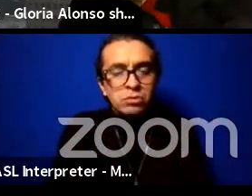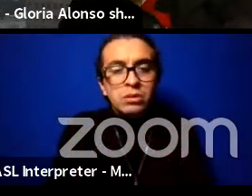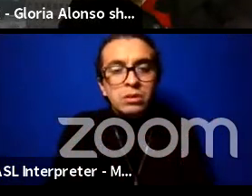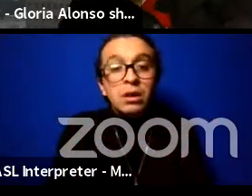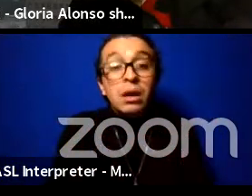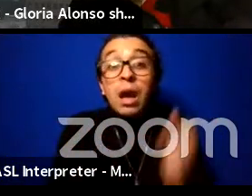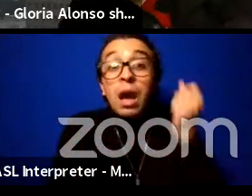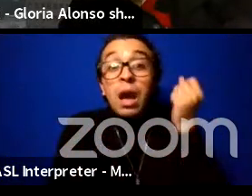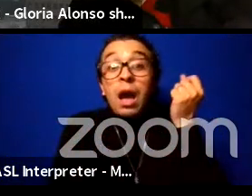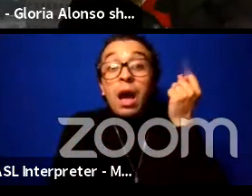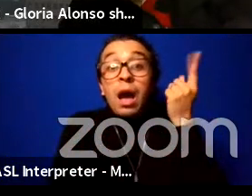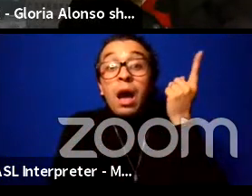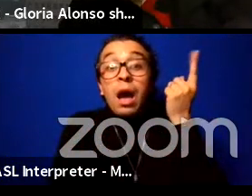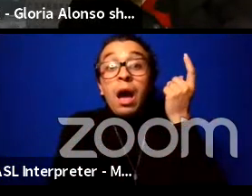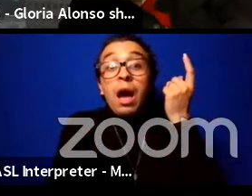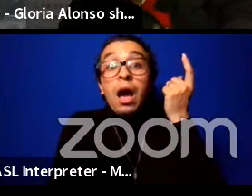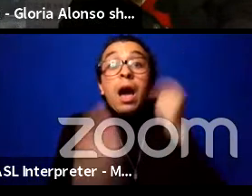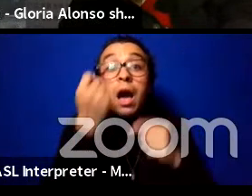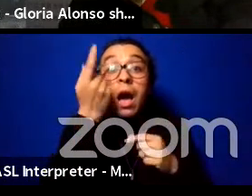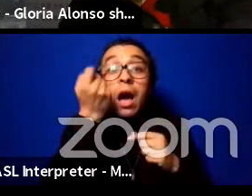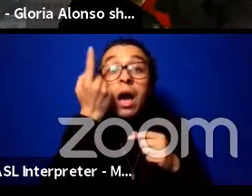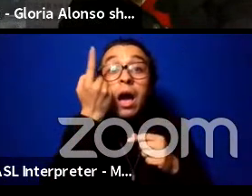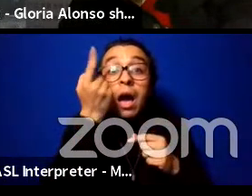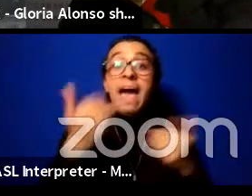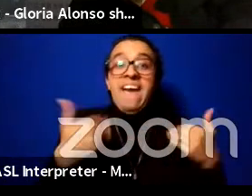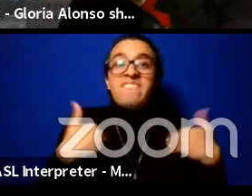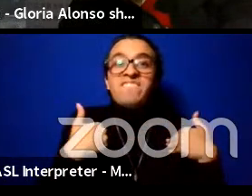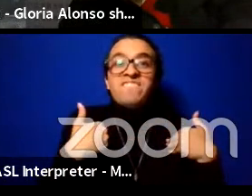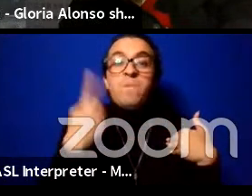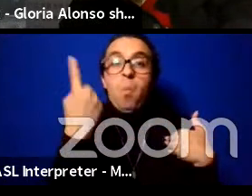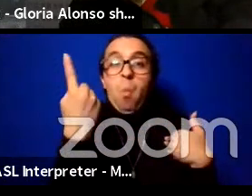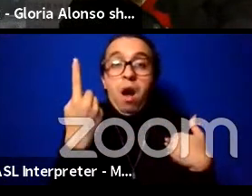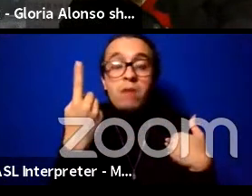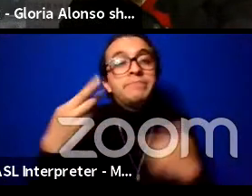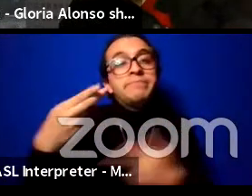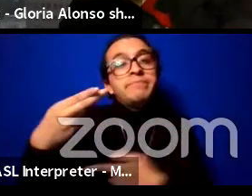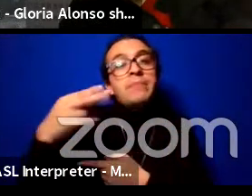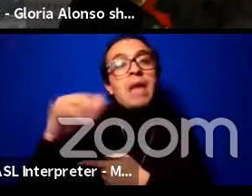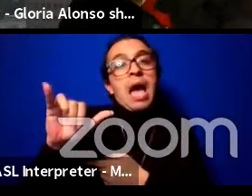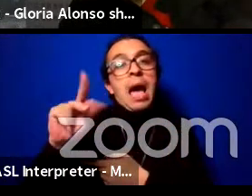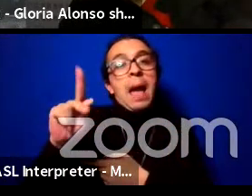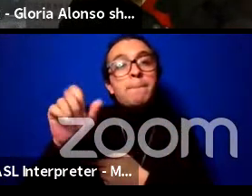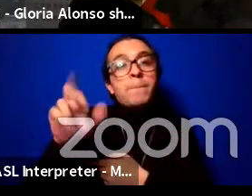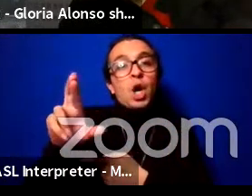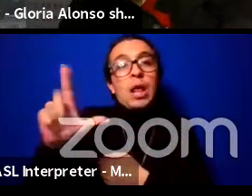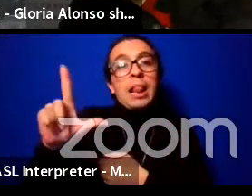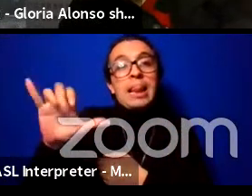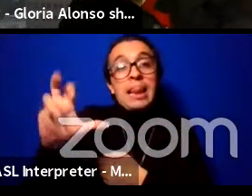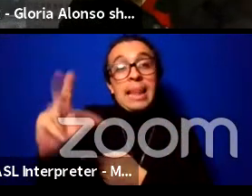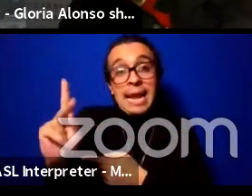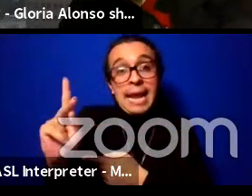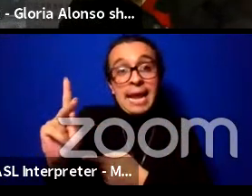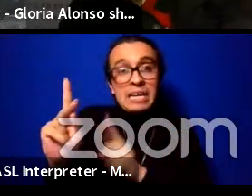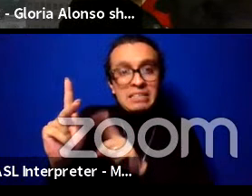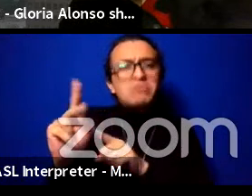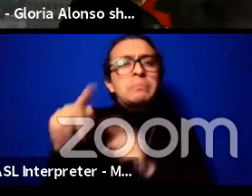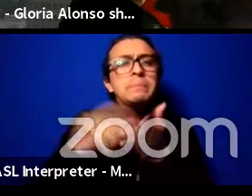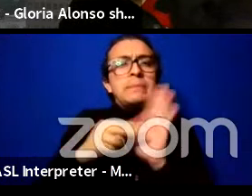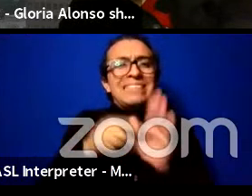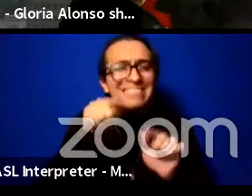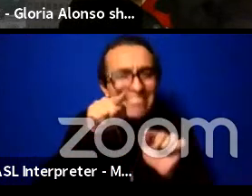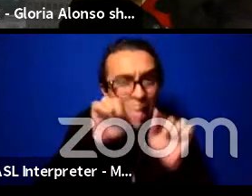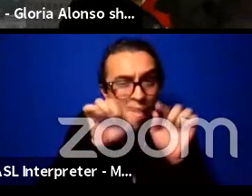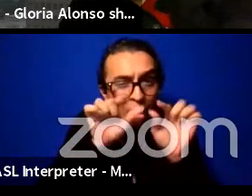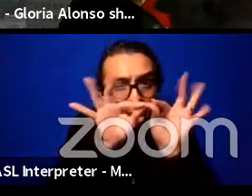tables on there talks about measures. You will see there's a hyperlink there. So you can click on the hyperlink for the measures to see the associated